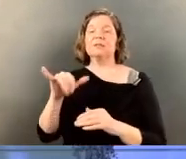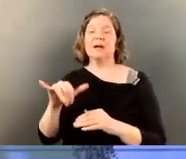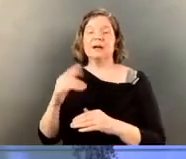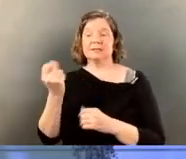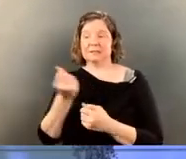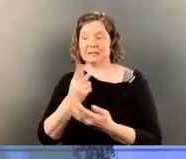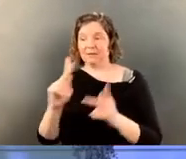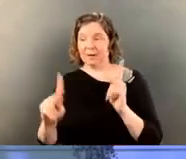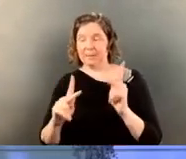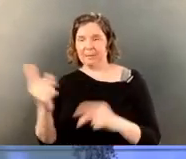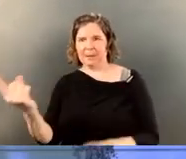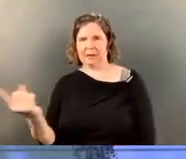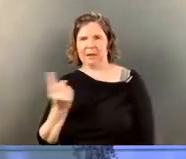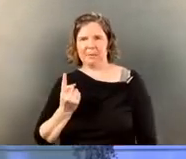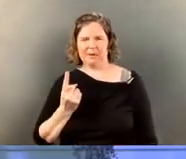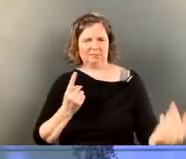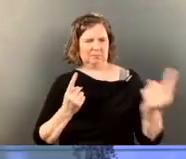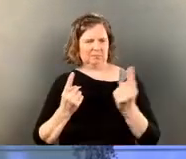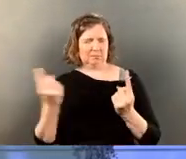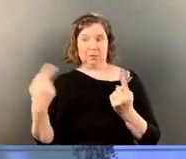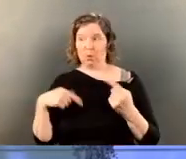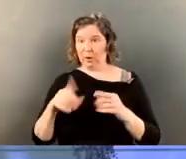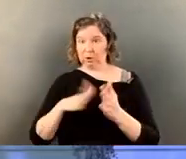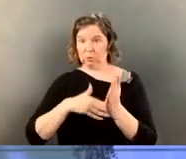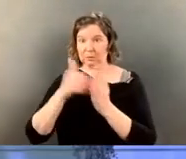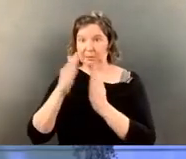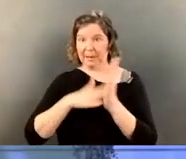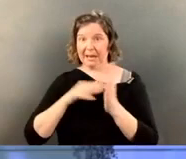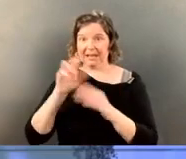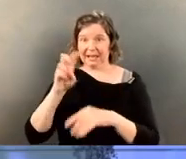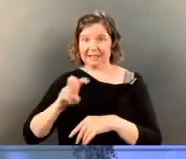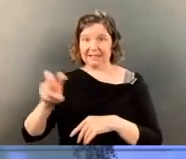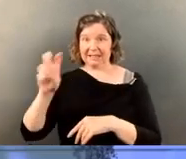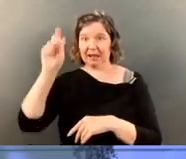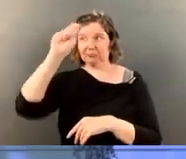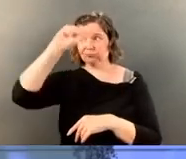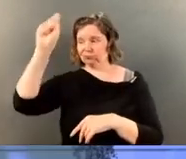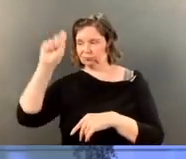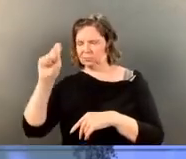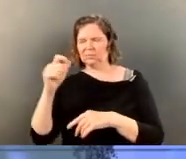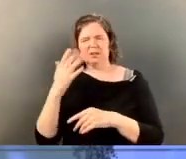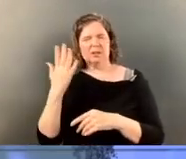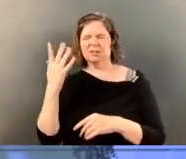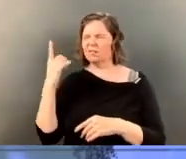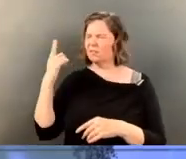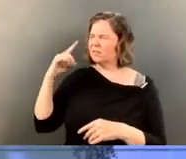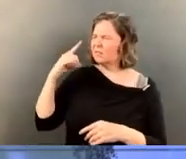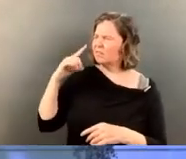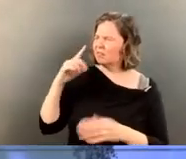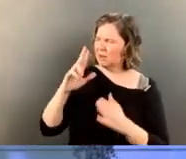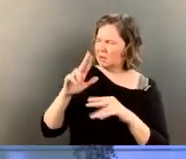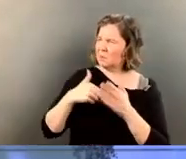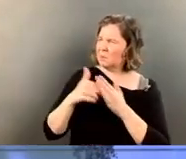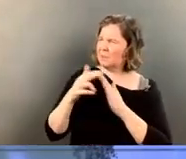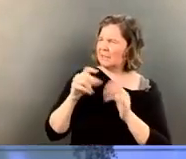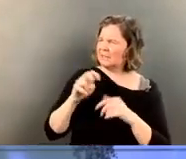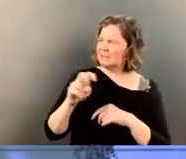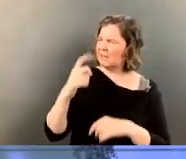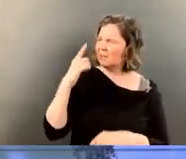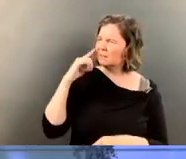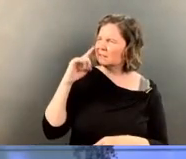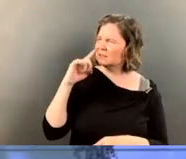that several people came up to her while she was painting the snake on the window and said, "Why in the world are you sitting here painting a